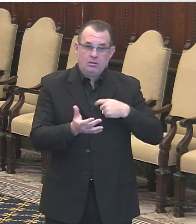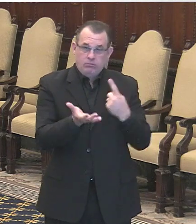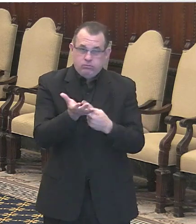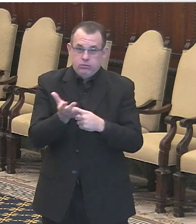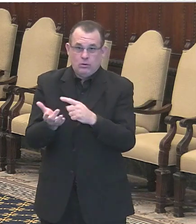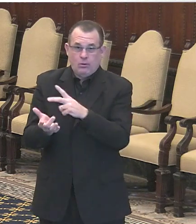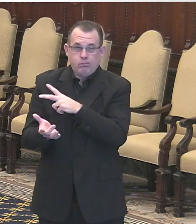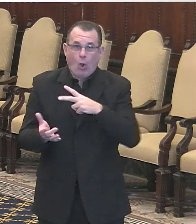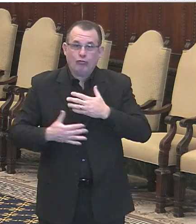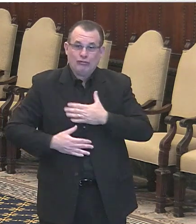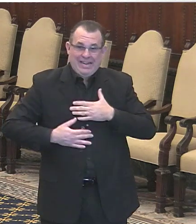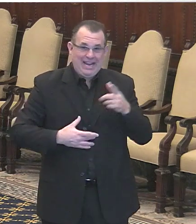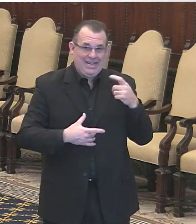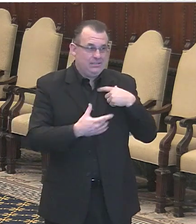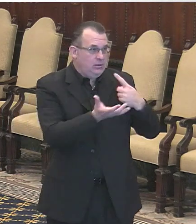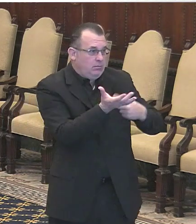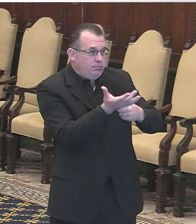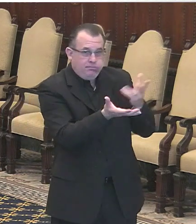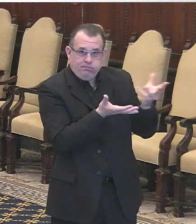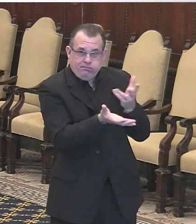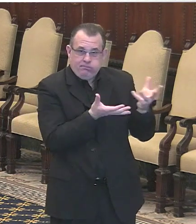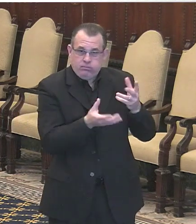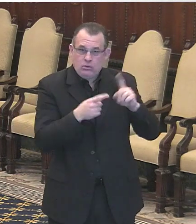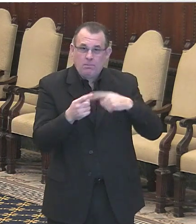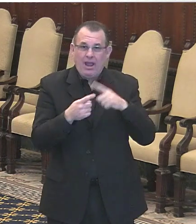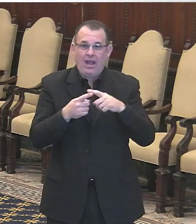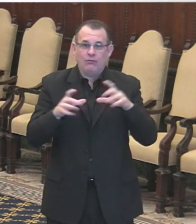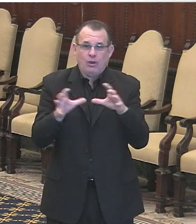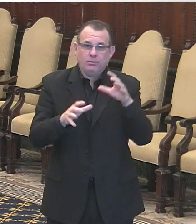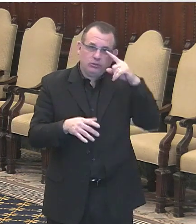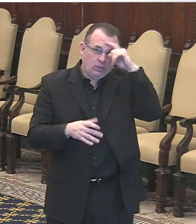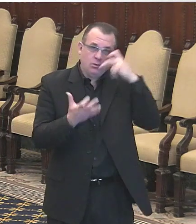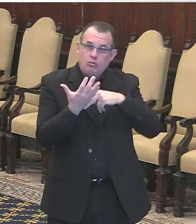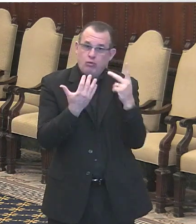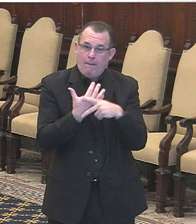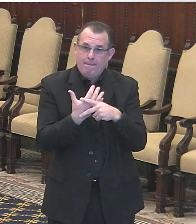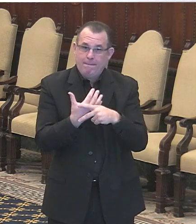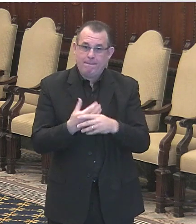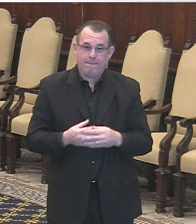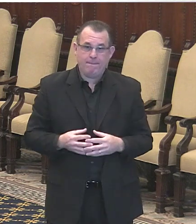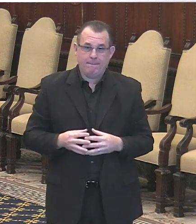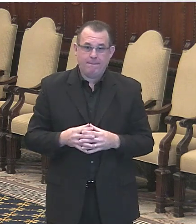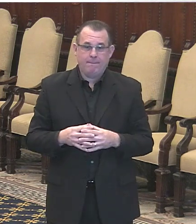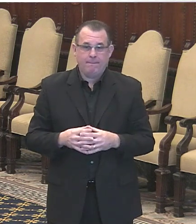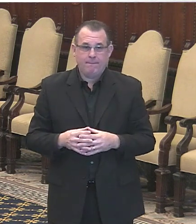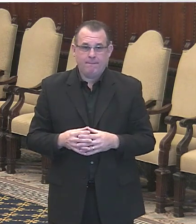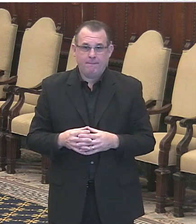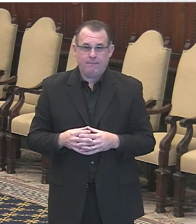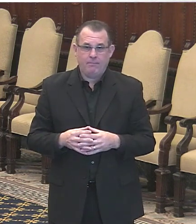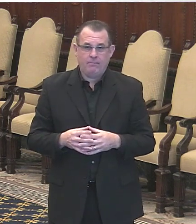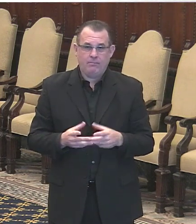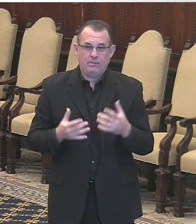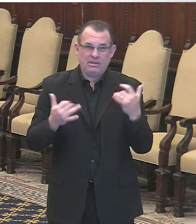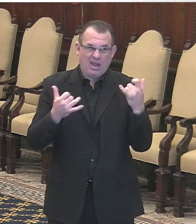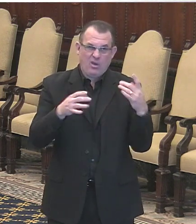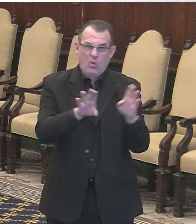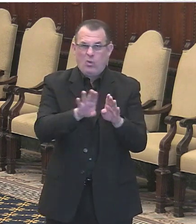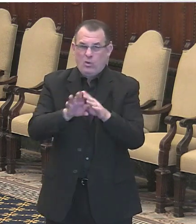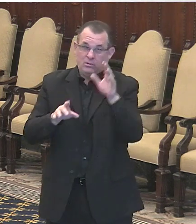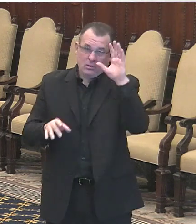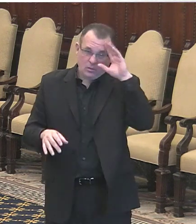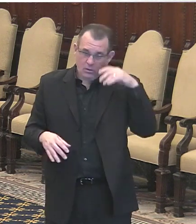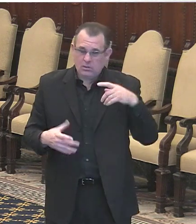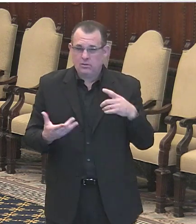folks about hopefully a robust summer program, since the pools will be closed, a robust kind of play street